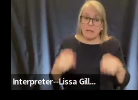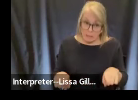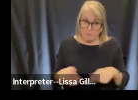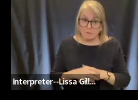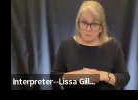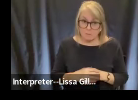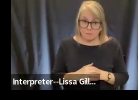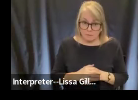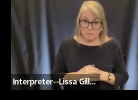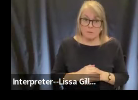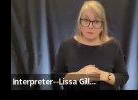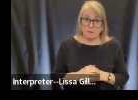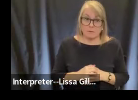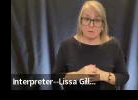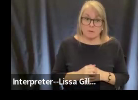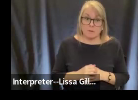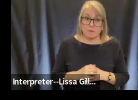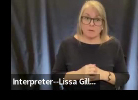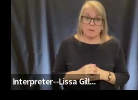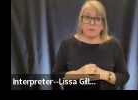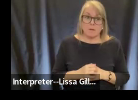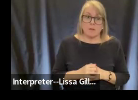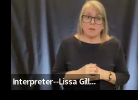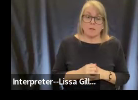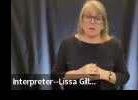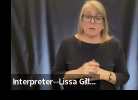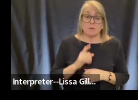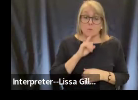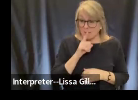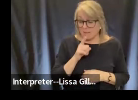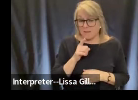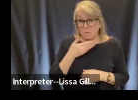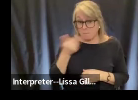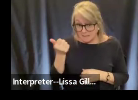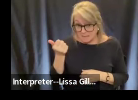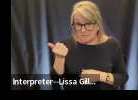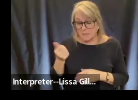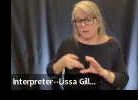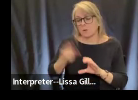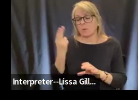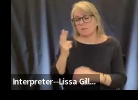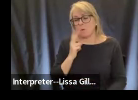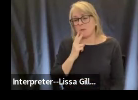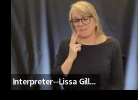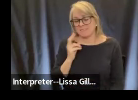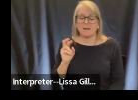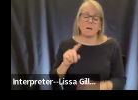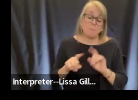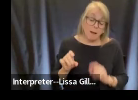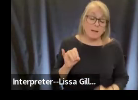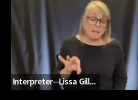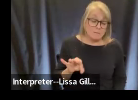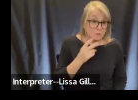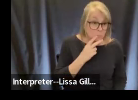happen. So certainly best to quit smoking altogether. But if you are a smoker, always smoke